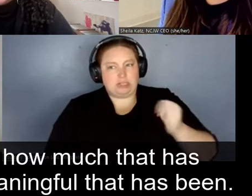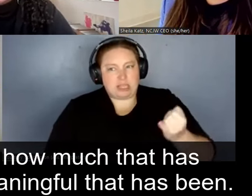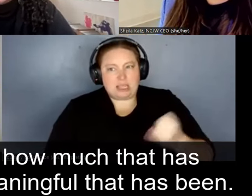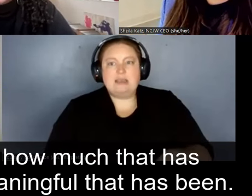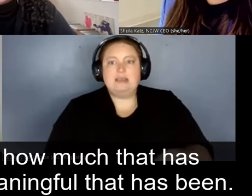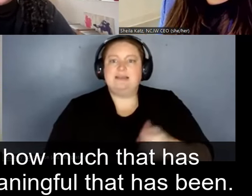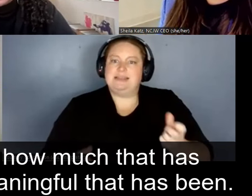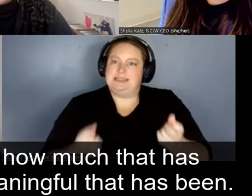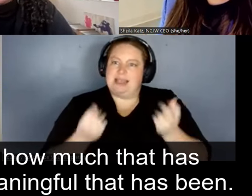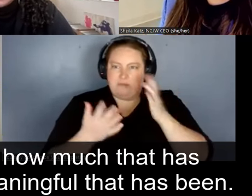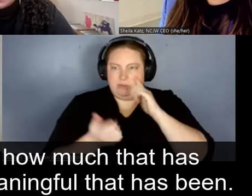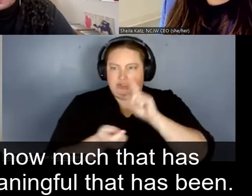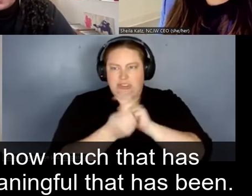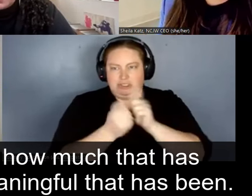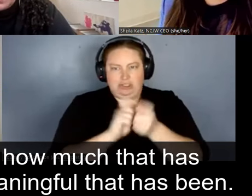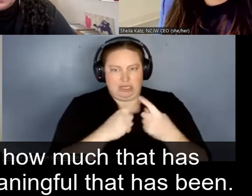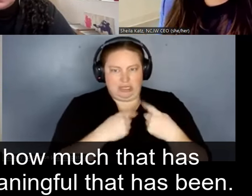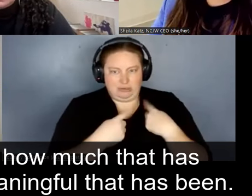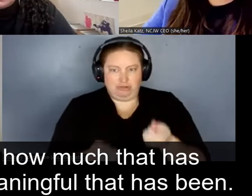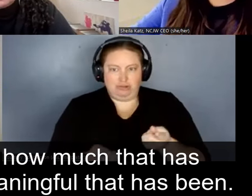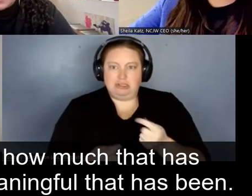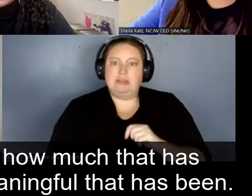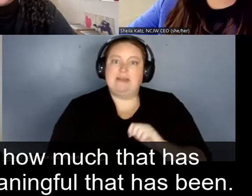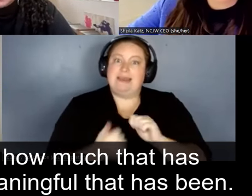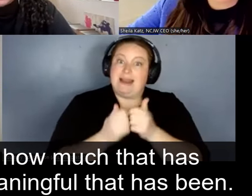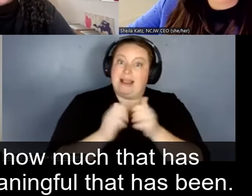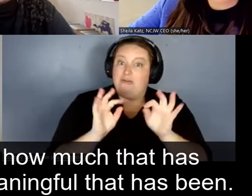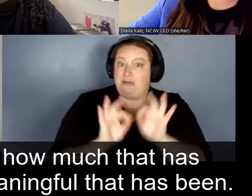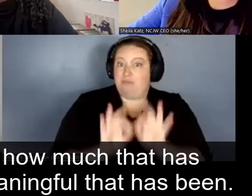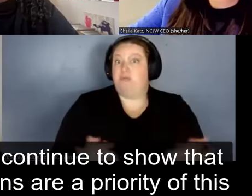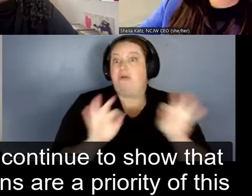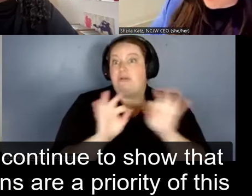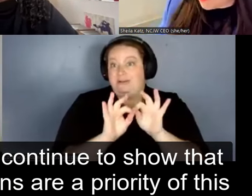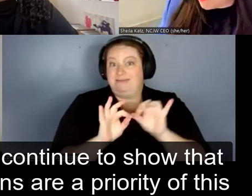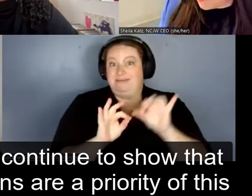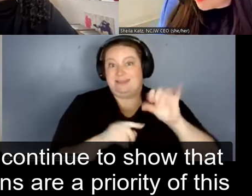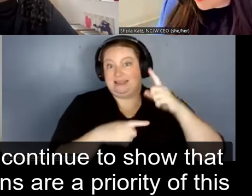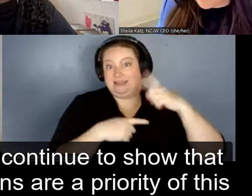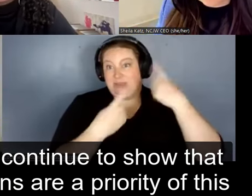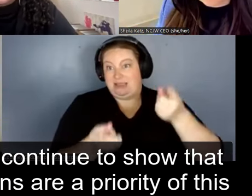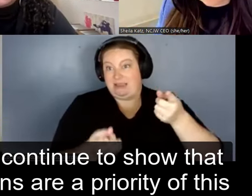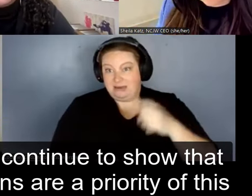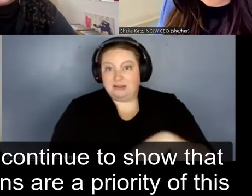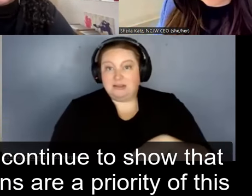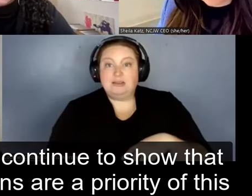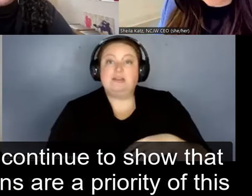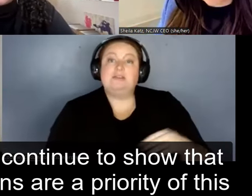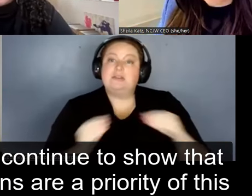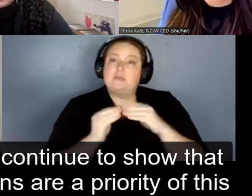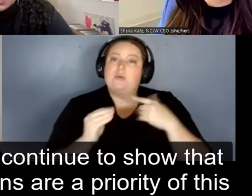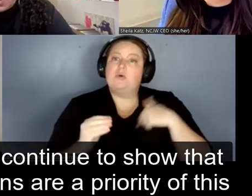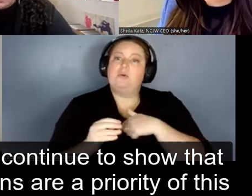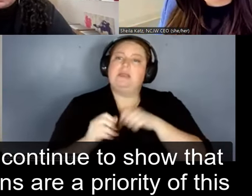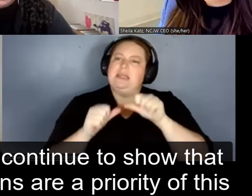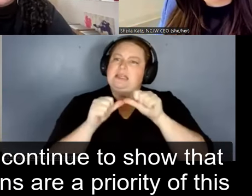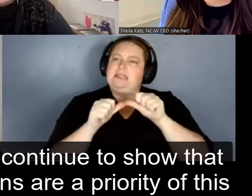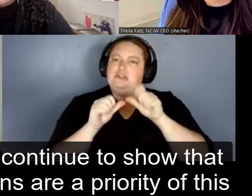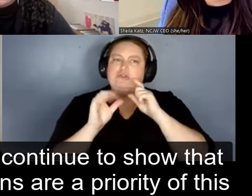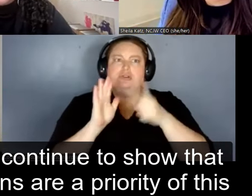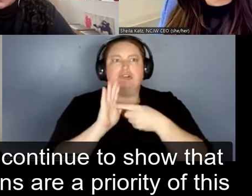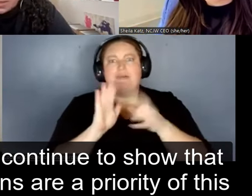has changed and how meaningful that has been. So I think the more we can continue to show that hate